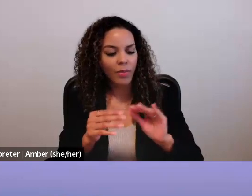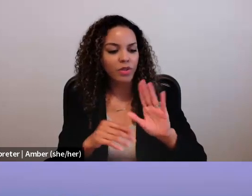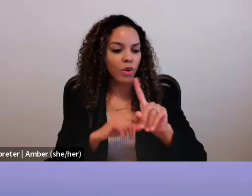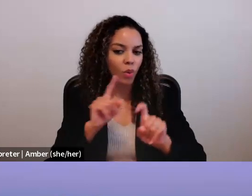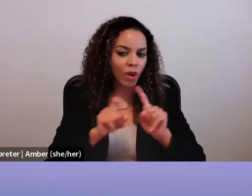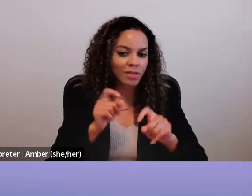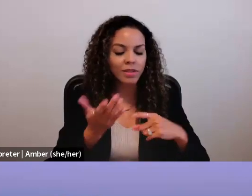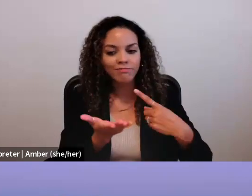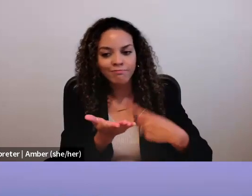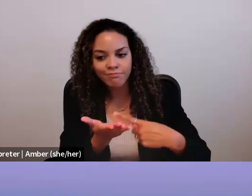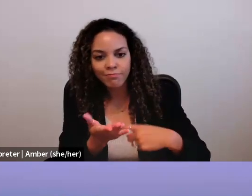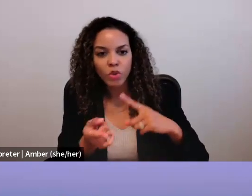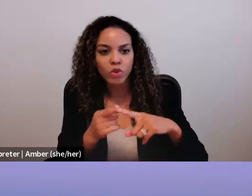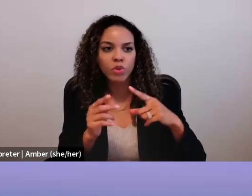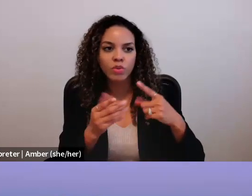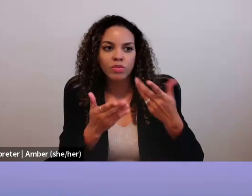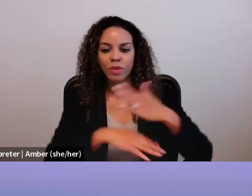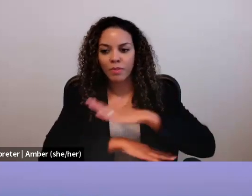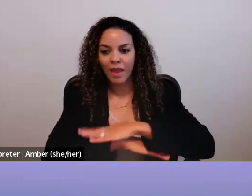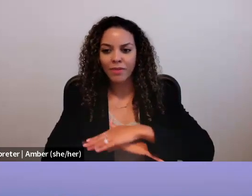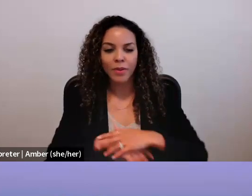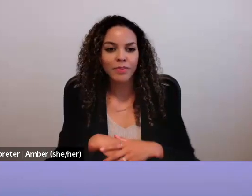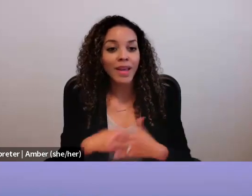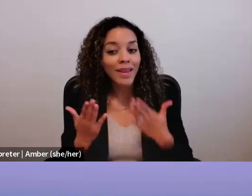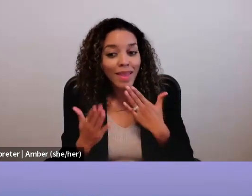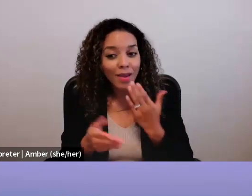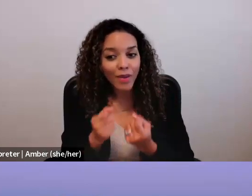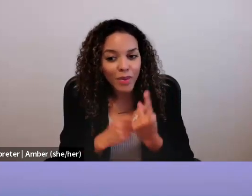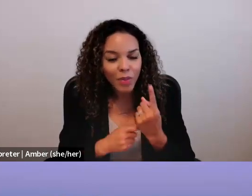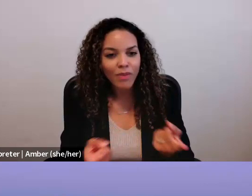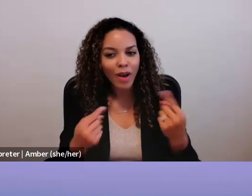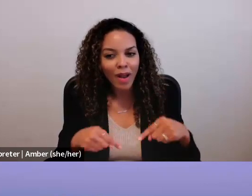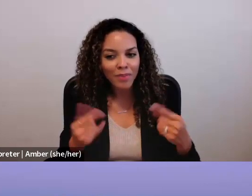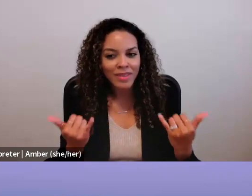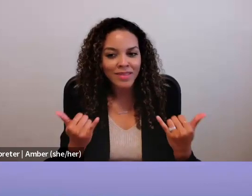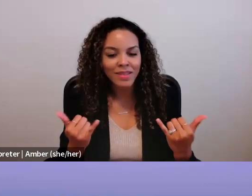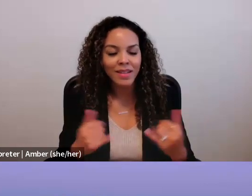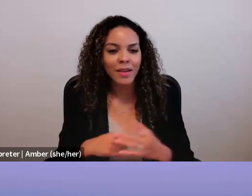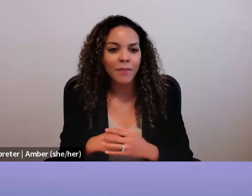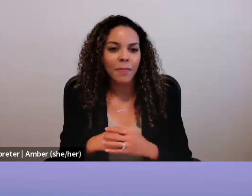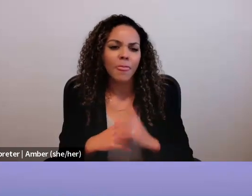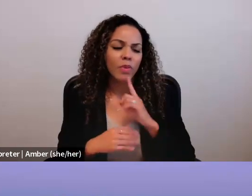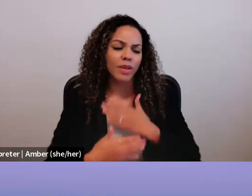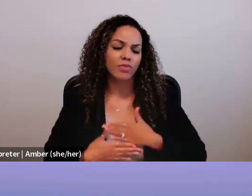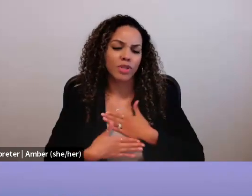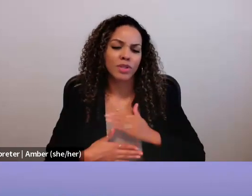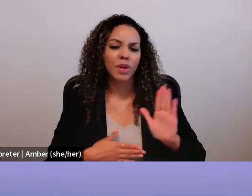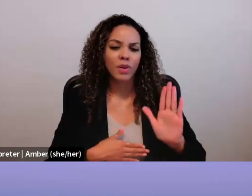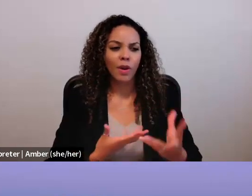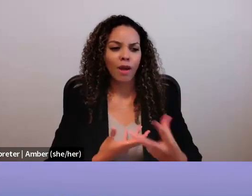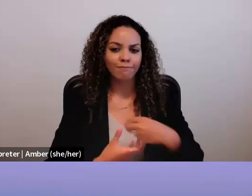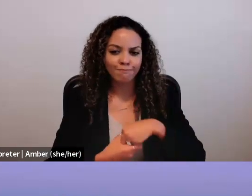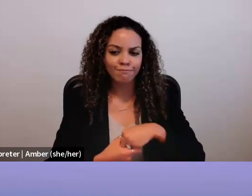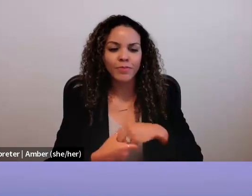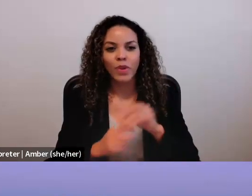discussions to the platform that we have. Thank you, everyone, for coming today. We appreciate your attendance,